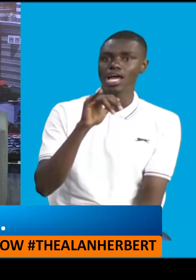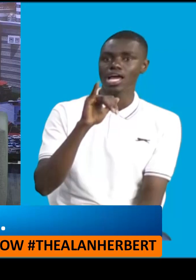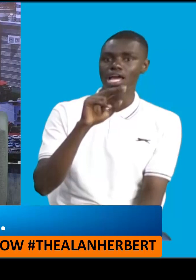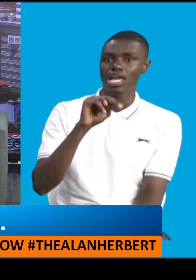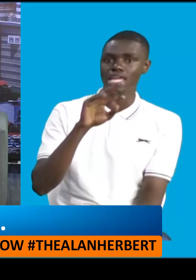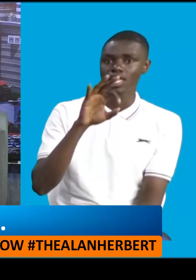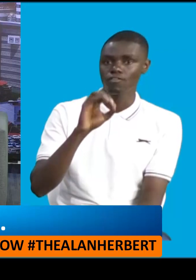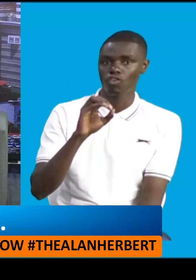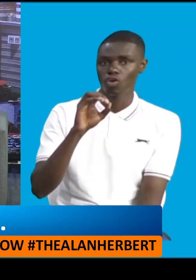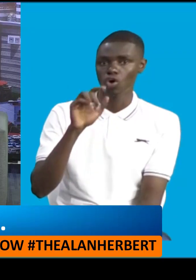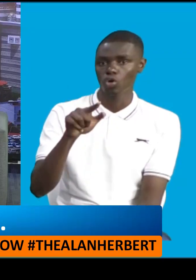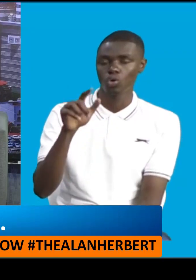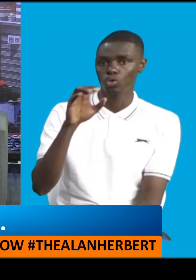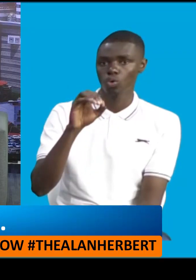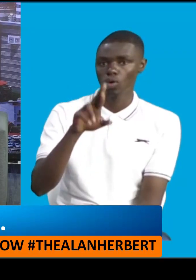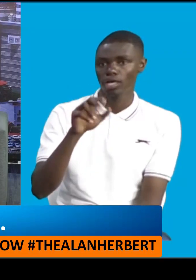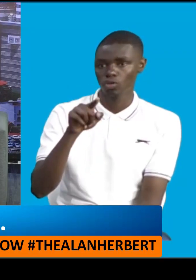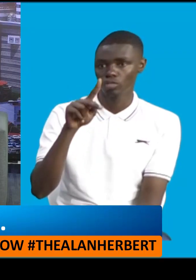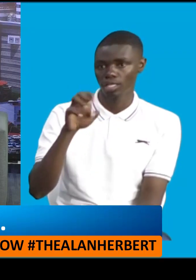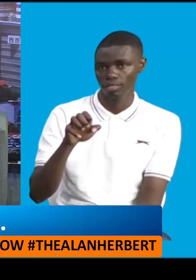at NHIF to seek more information.